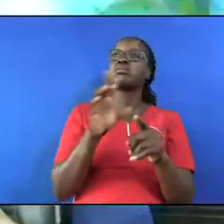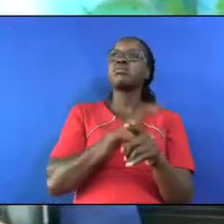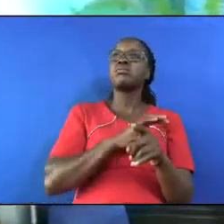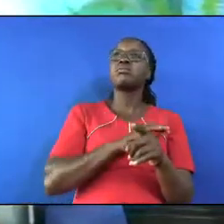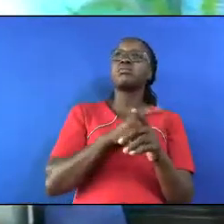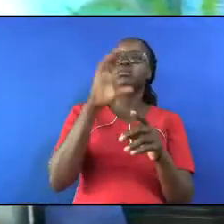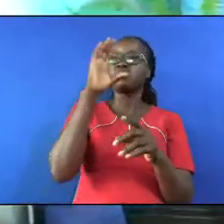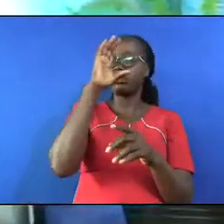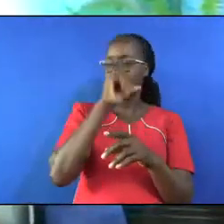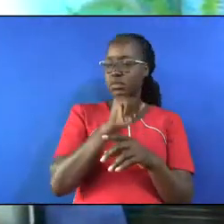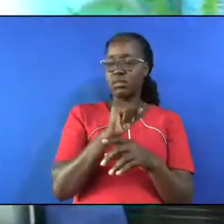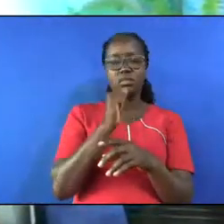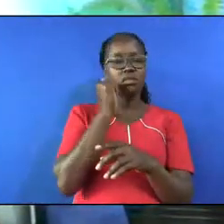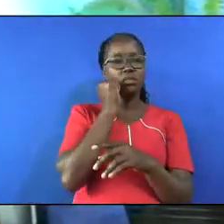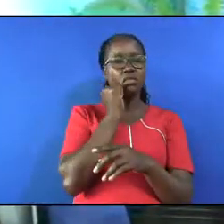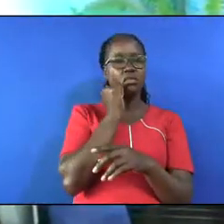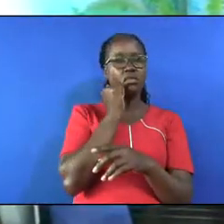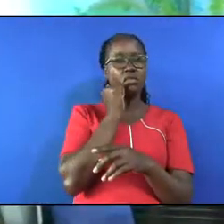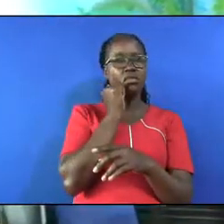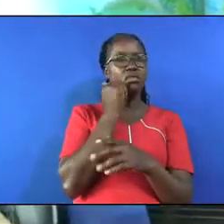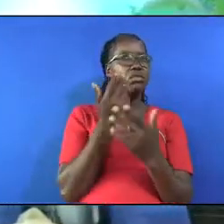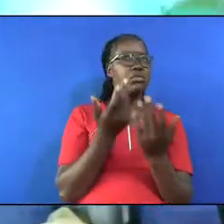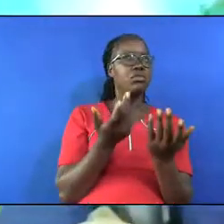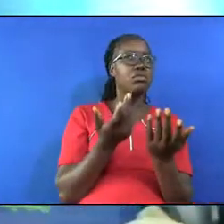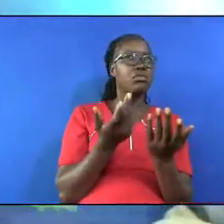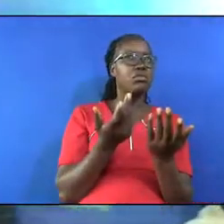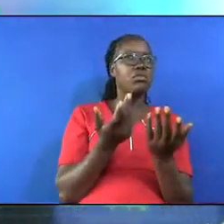be left. It is so sad. Both obeyed,